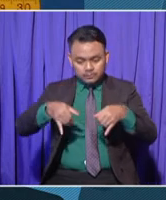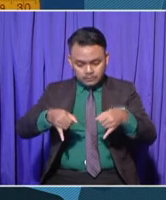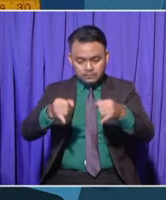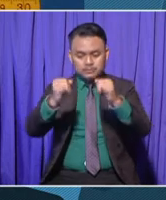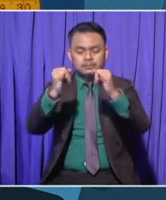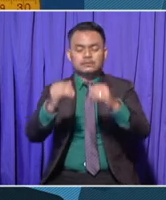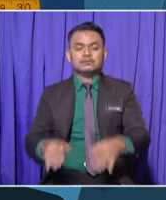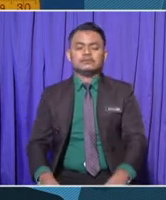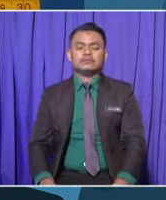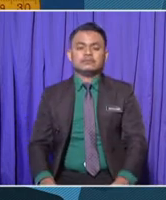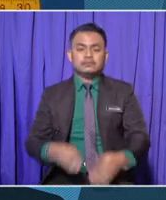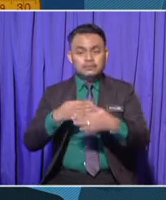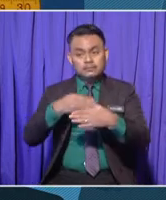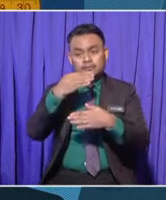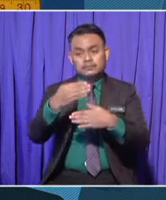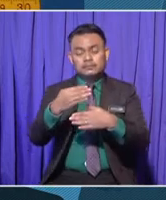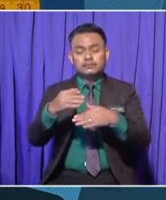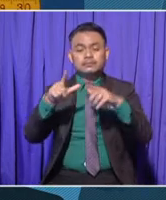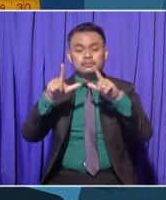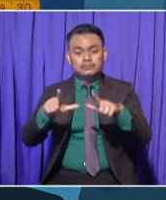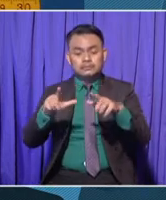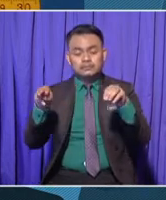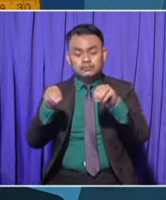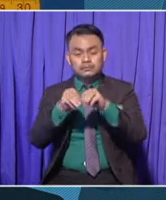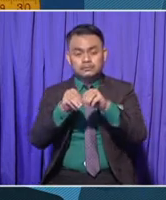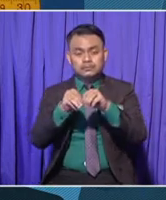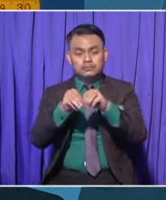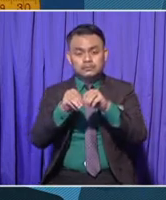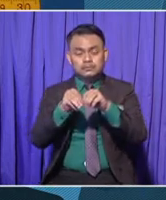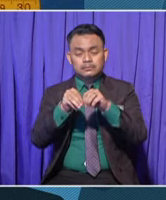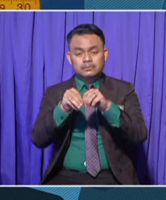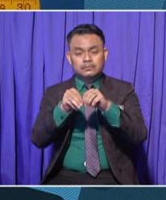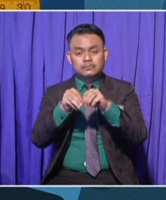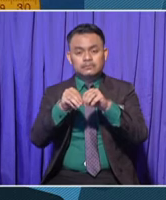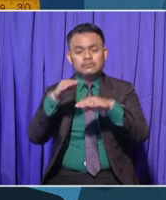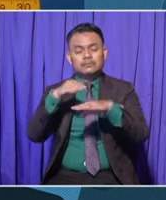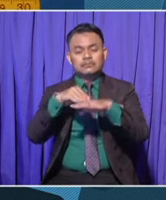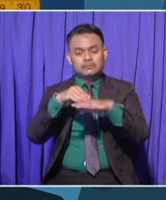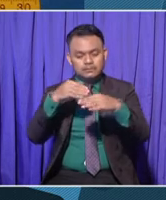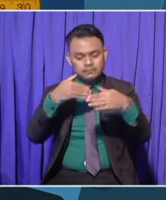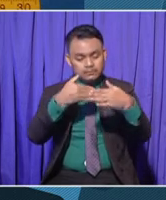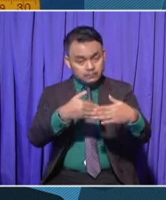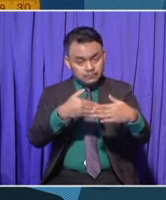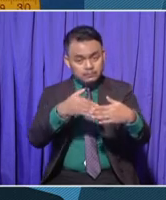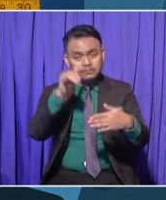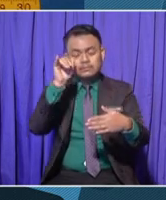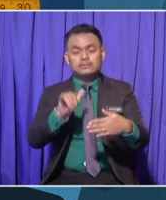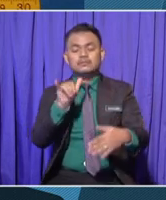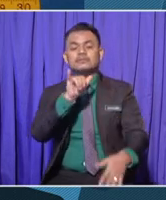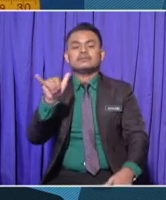Then, we place the magnets at the same distance in front of the paper